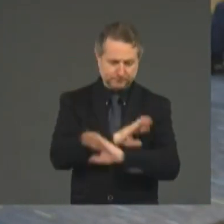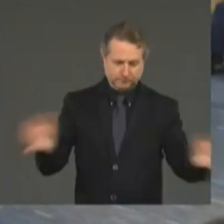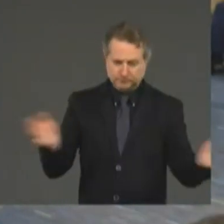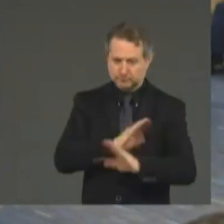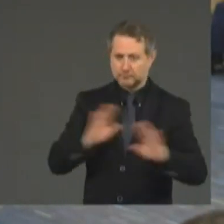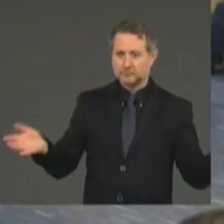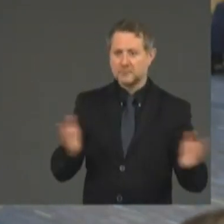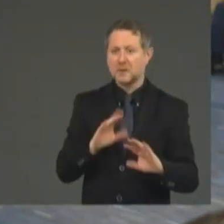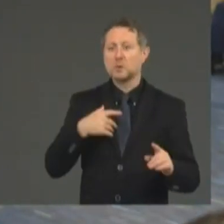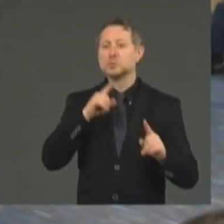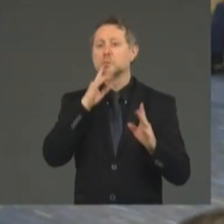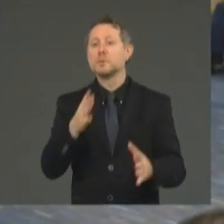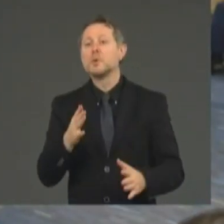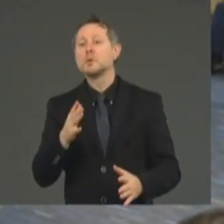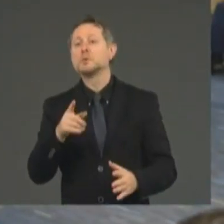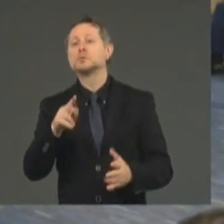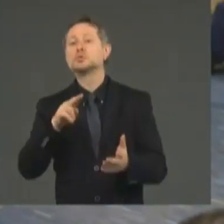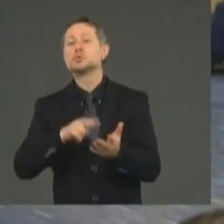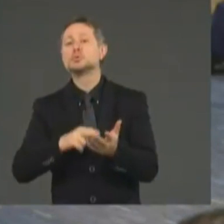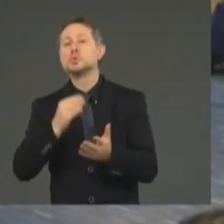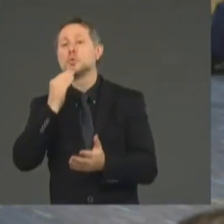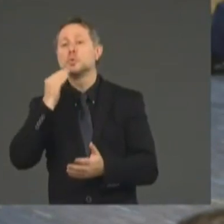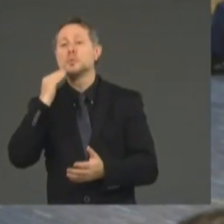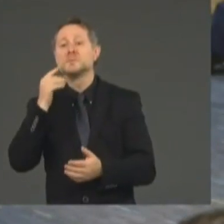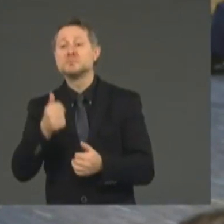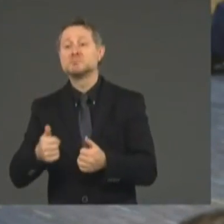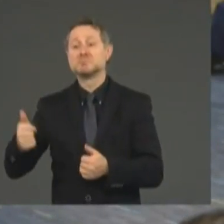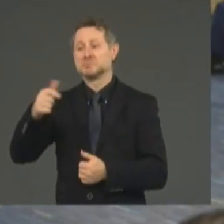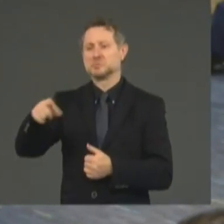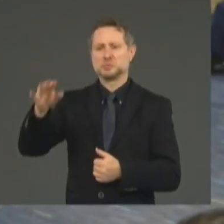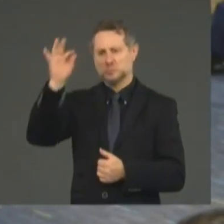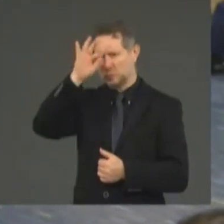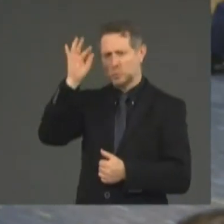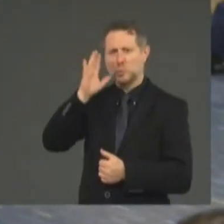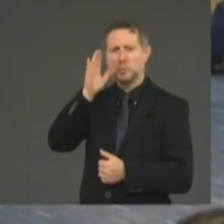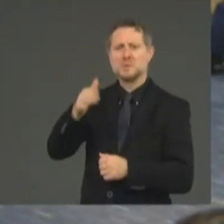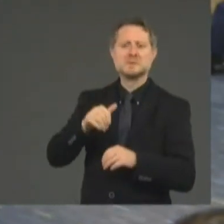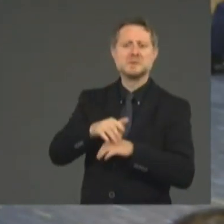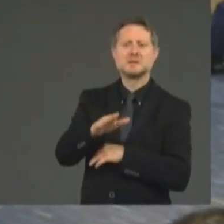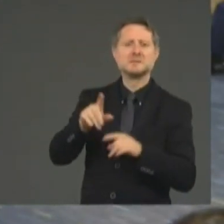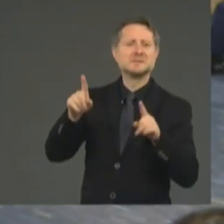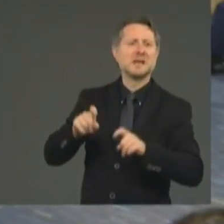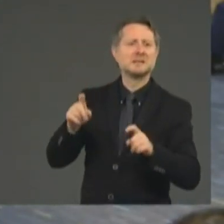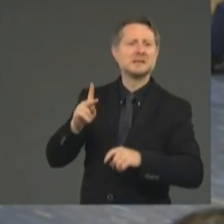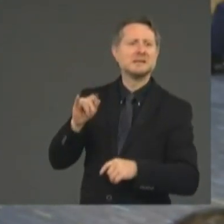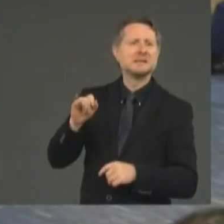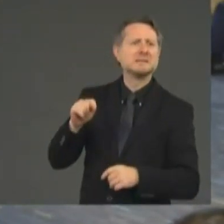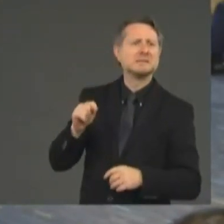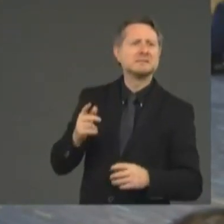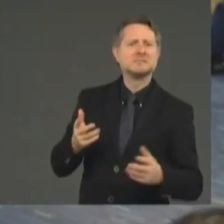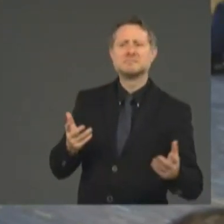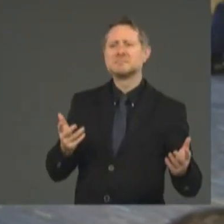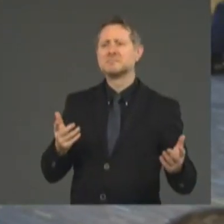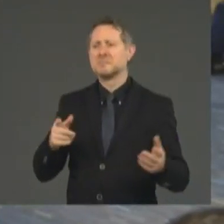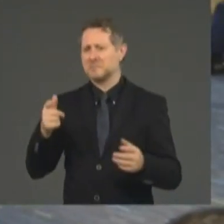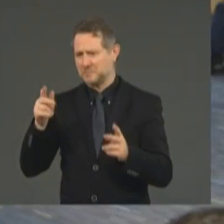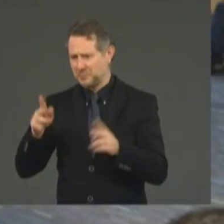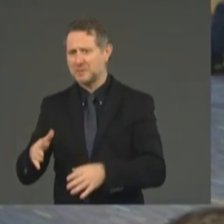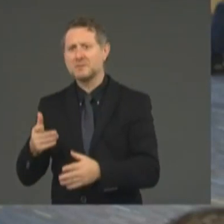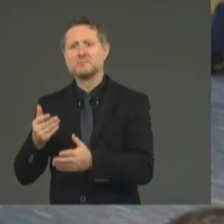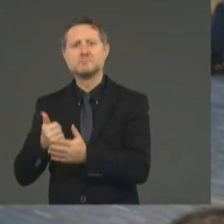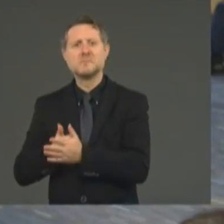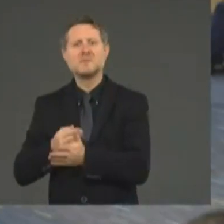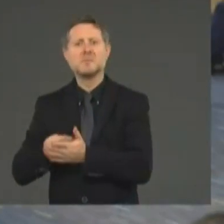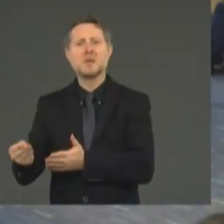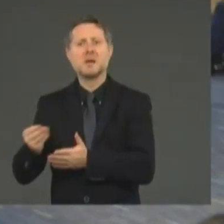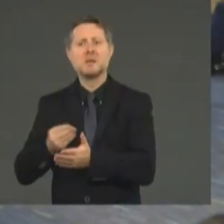who said they had no idea the state was sending them testing kits, and they were being told they had to pay for them themselves, went out, procured some on their own. What's the